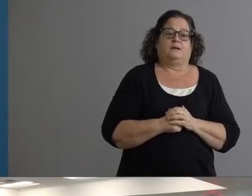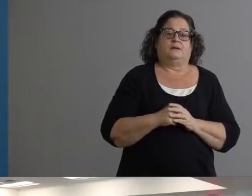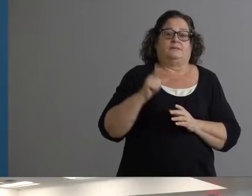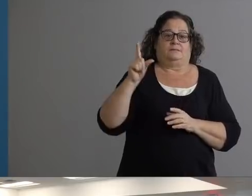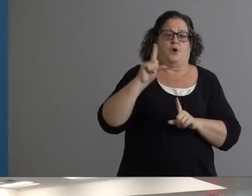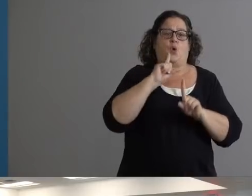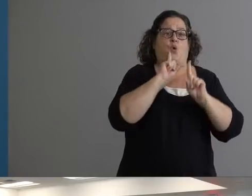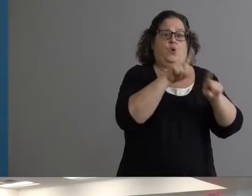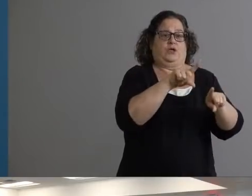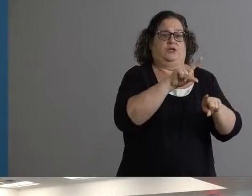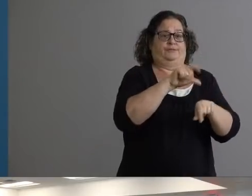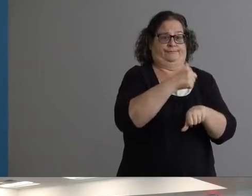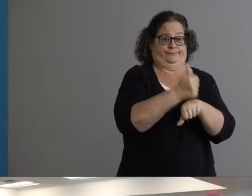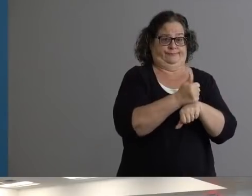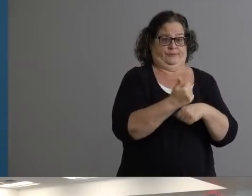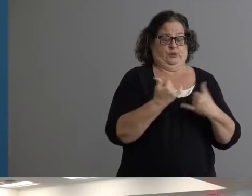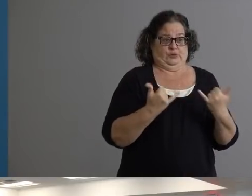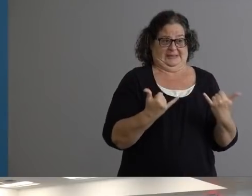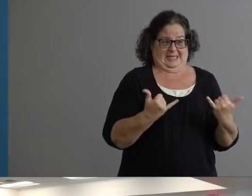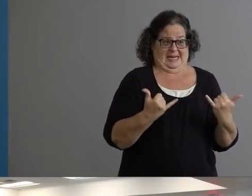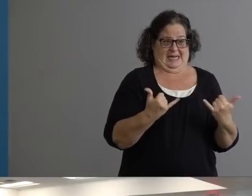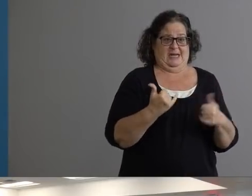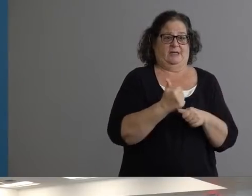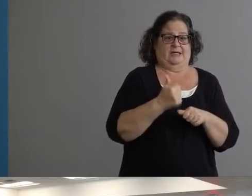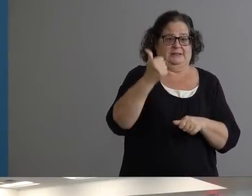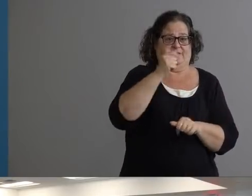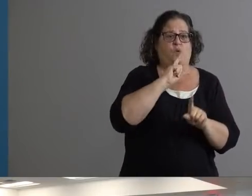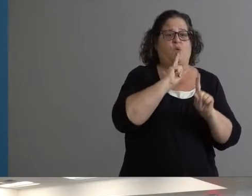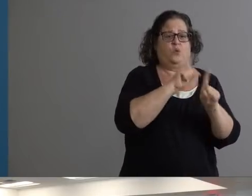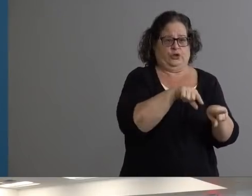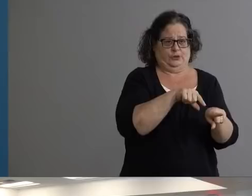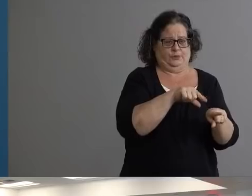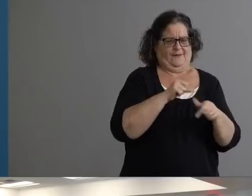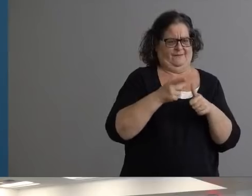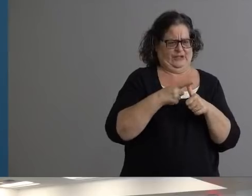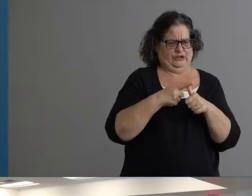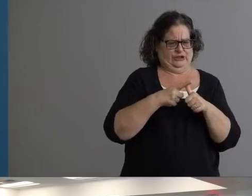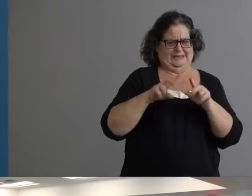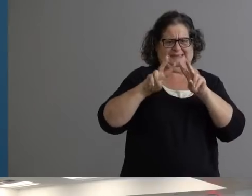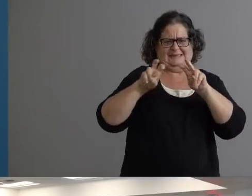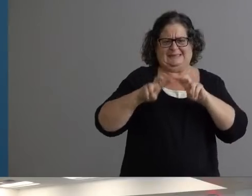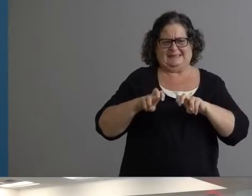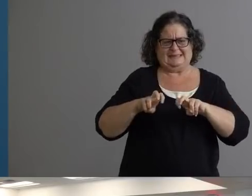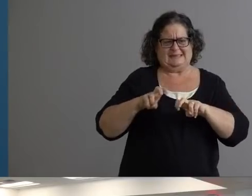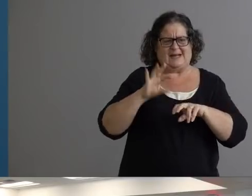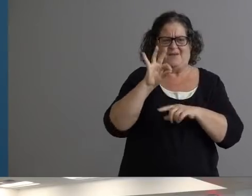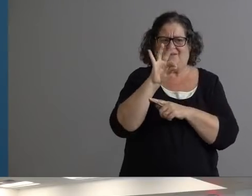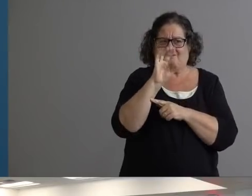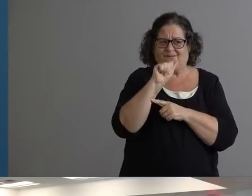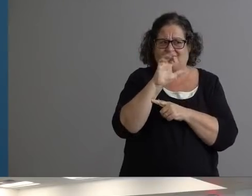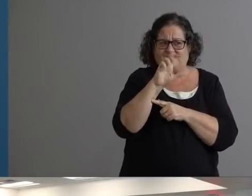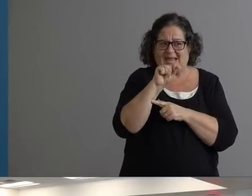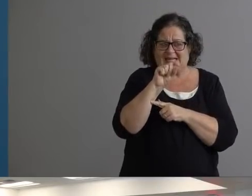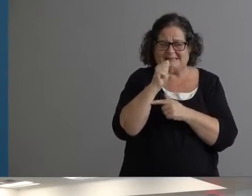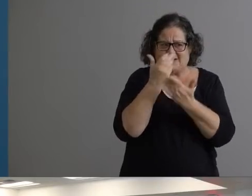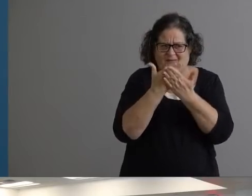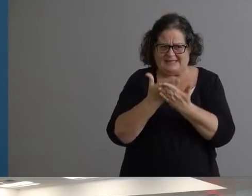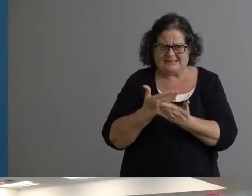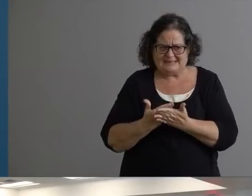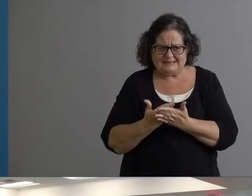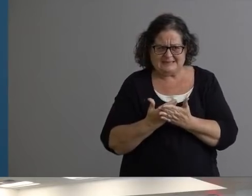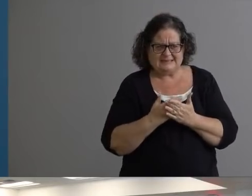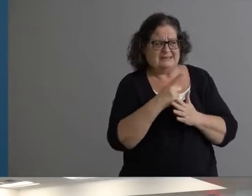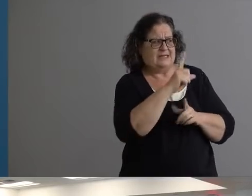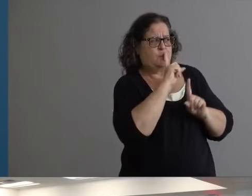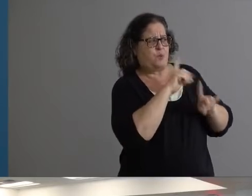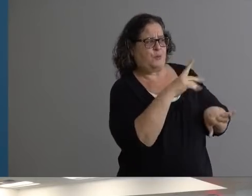facts are around the situation. The facts are, people are being evicted today. Well, if someone has Is been, there something can I more